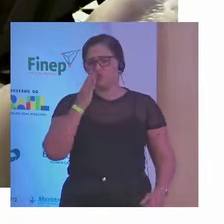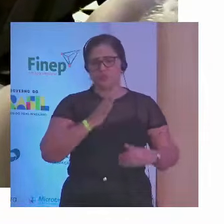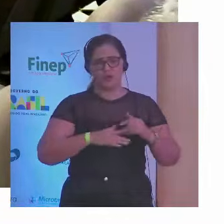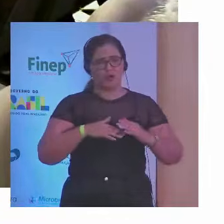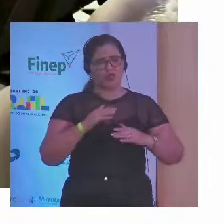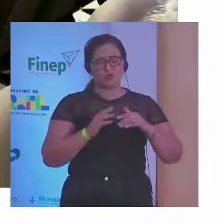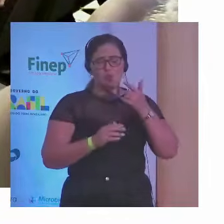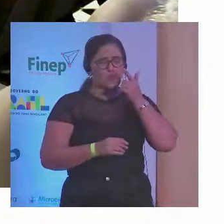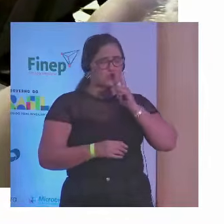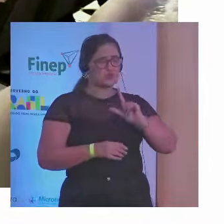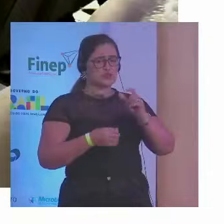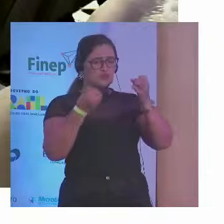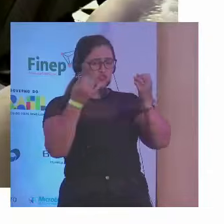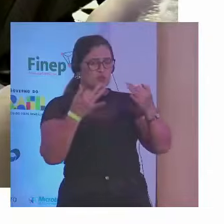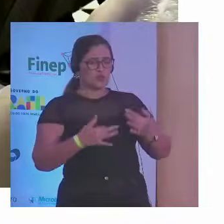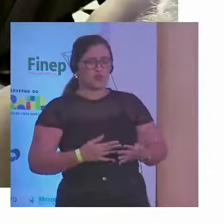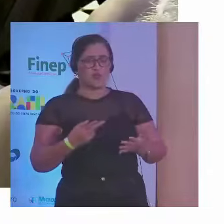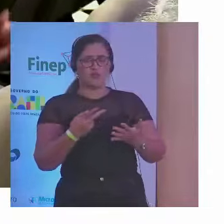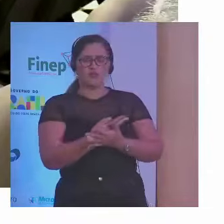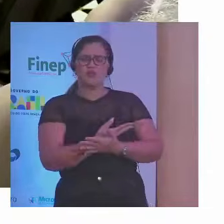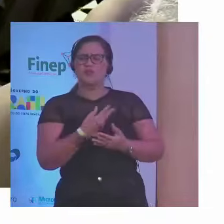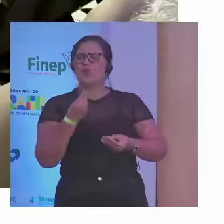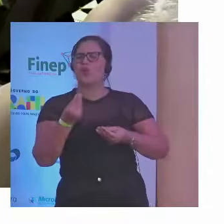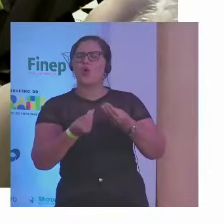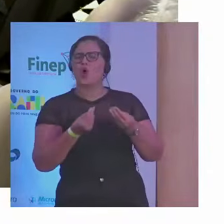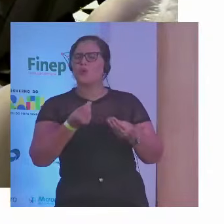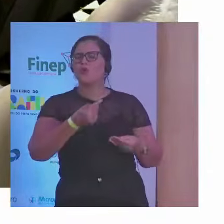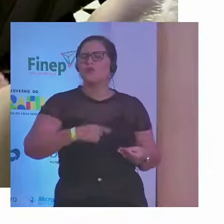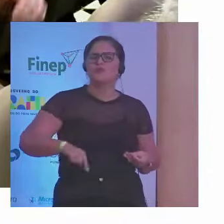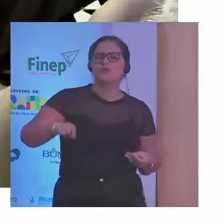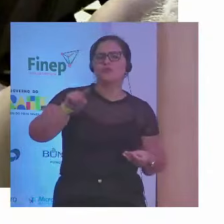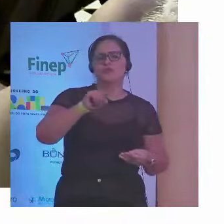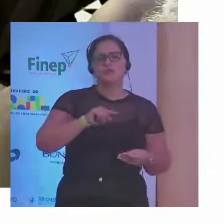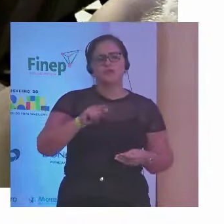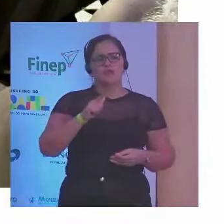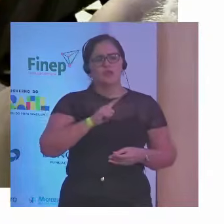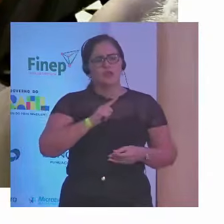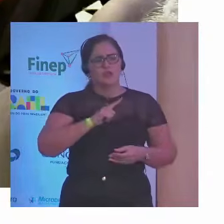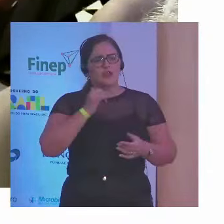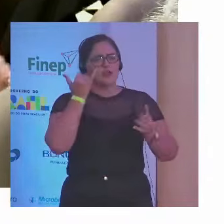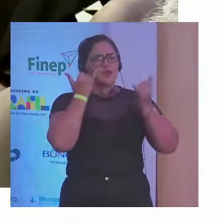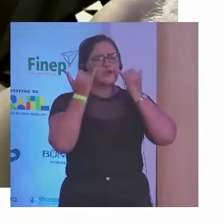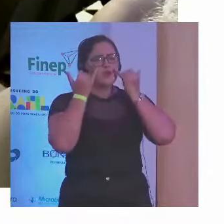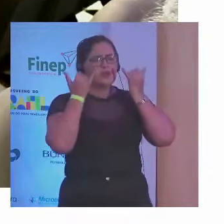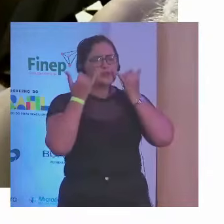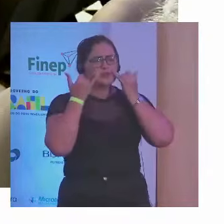do you get this information? How large is the team? Because it's impressive.